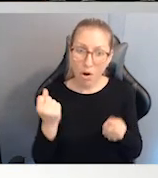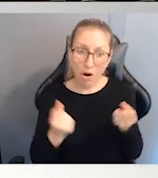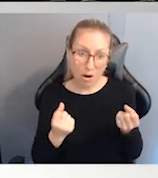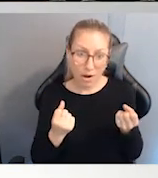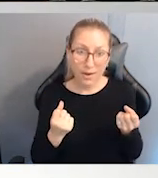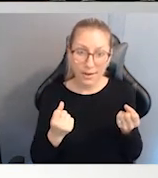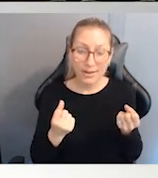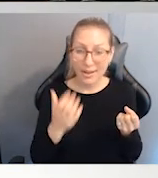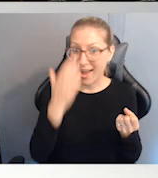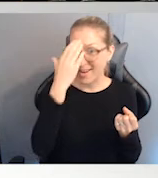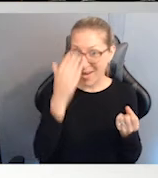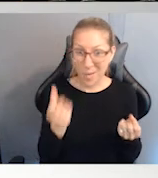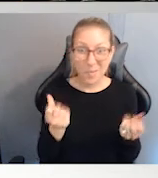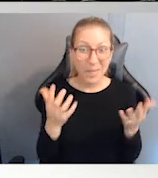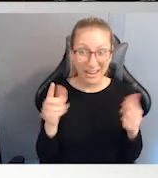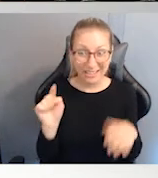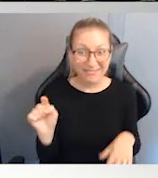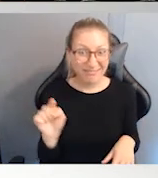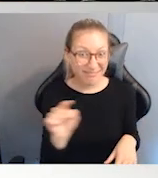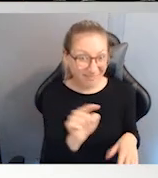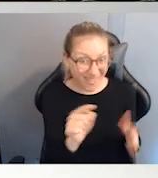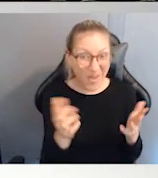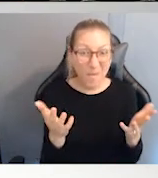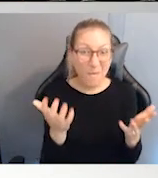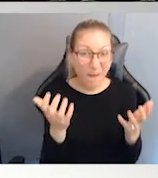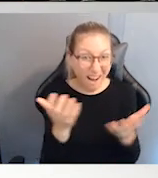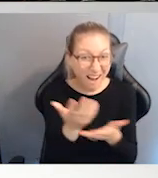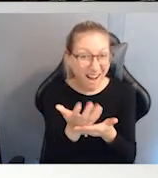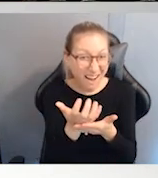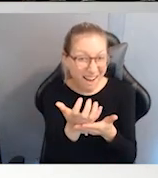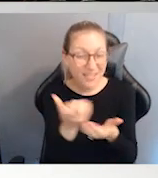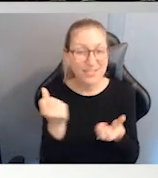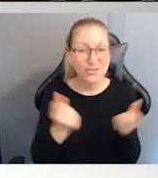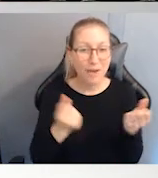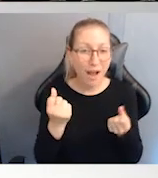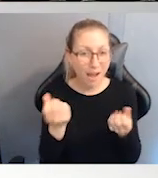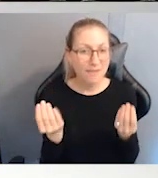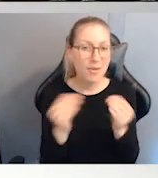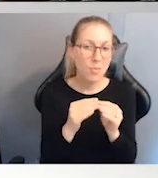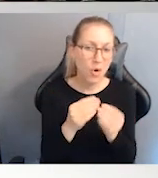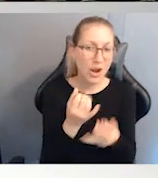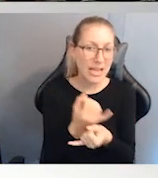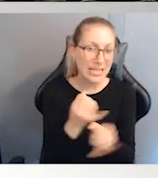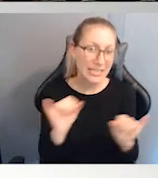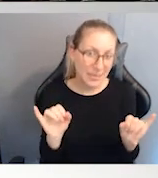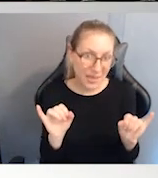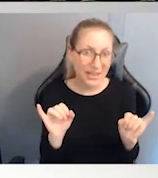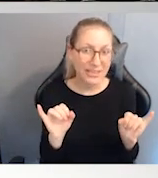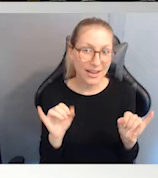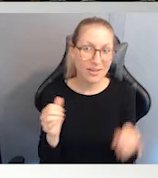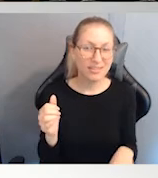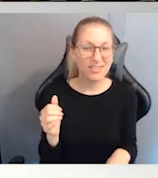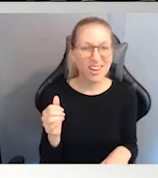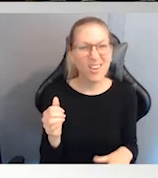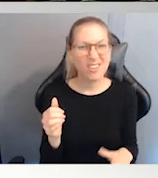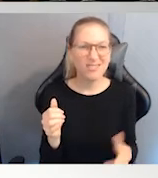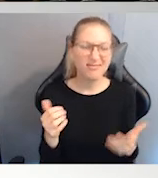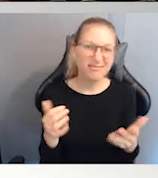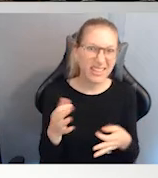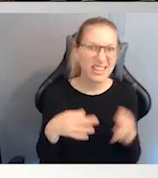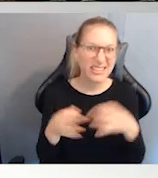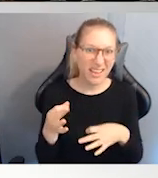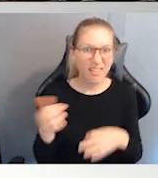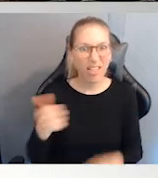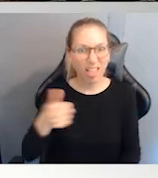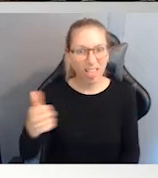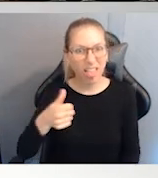I know a lot of people would love to drive and be more independent than taking transportation. And I